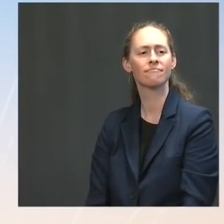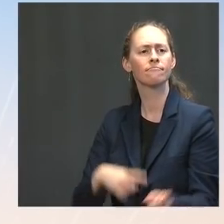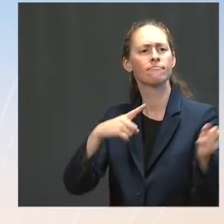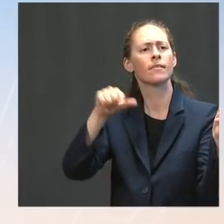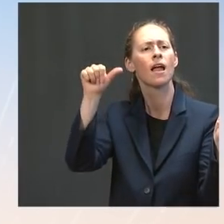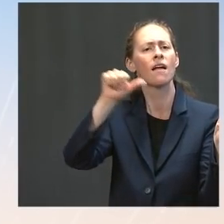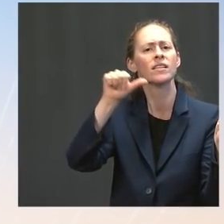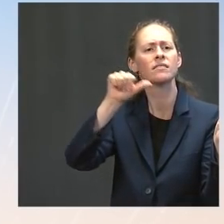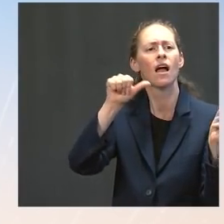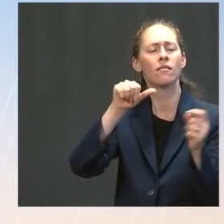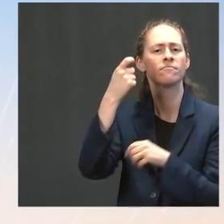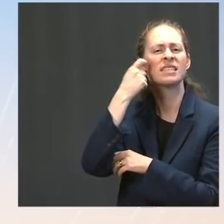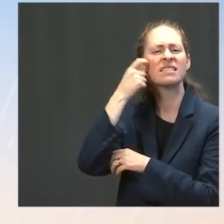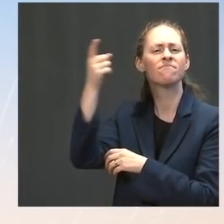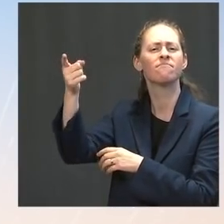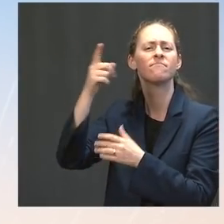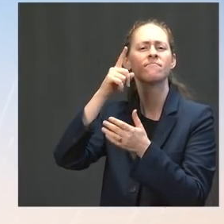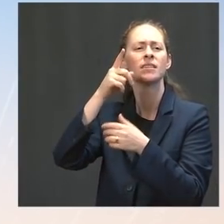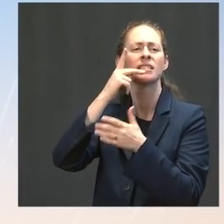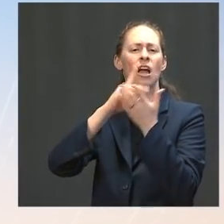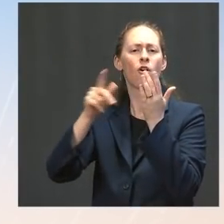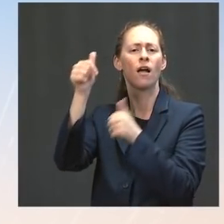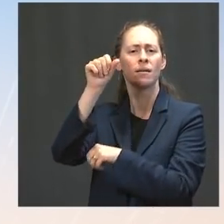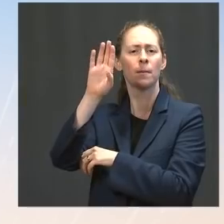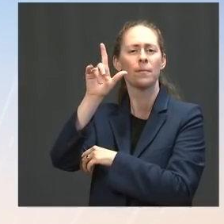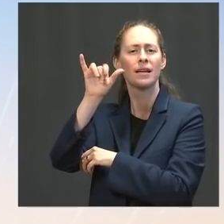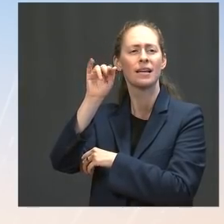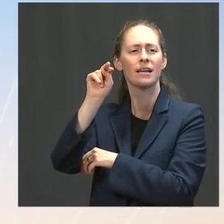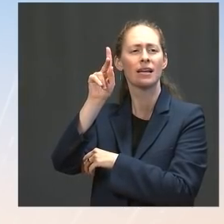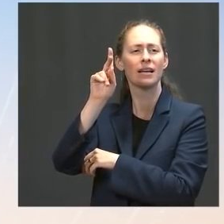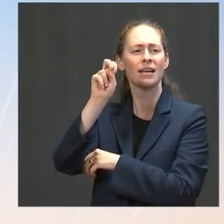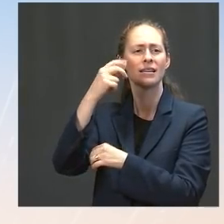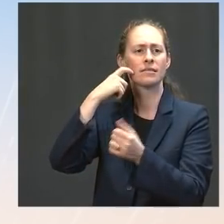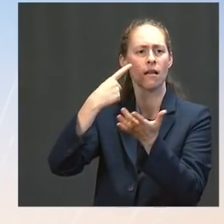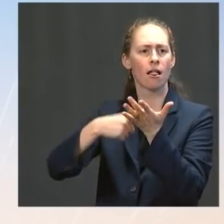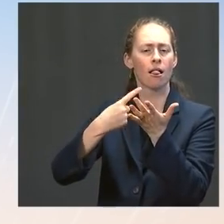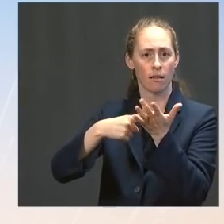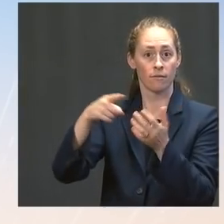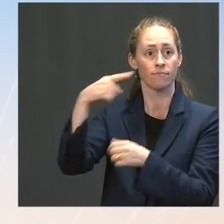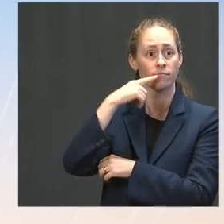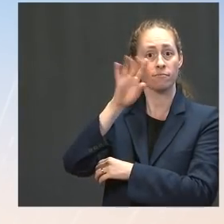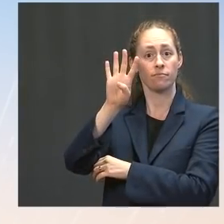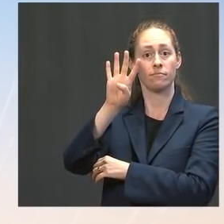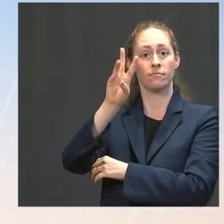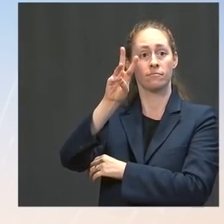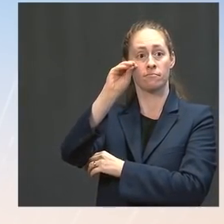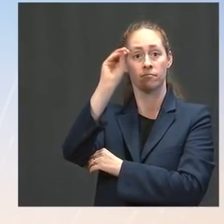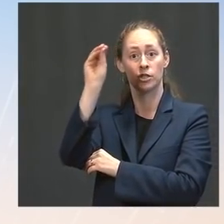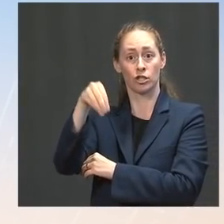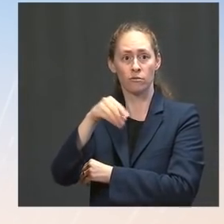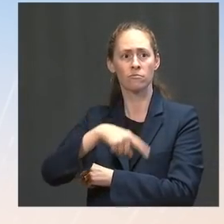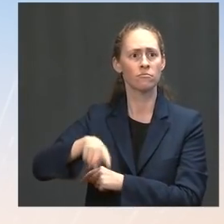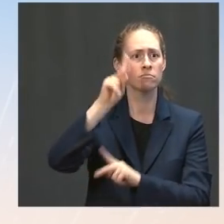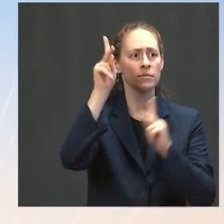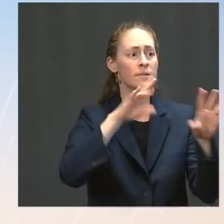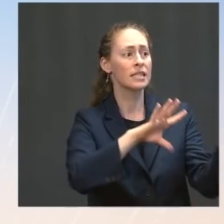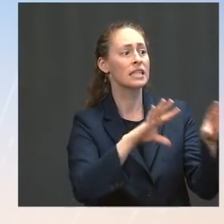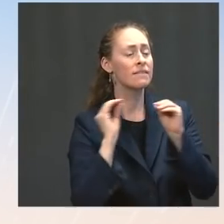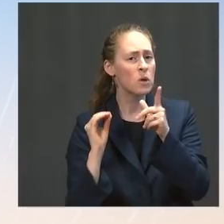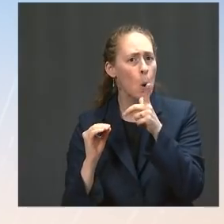he received a briefing on them this morning. These are incredibly serious issues, and there are discussions that are happening internally. And I'd note